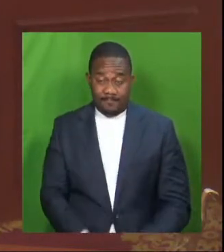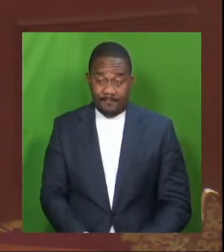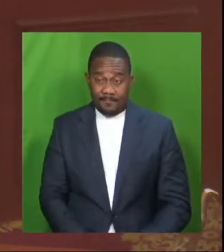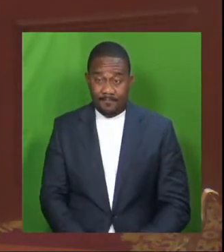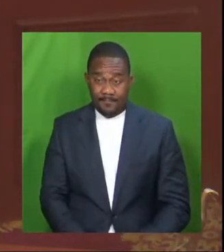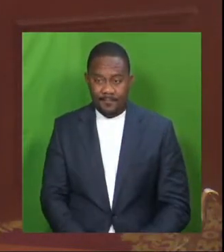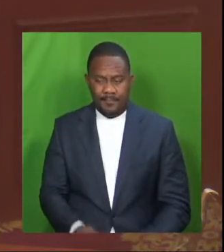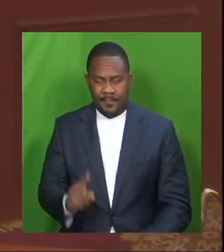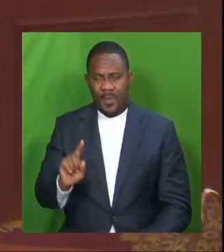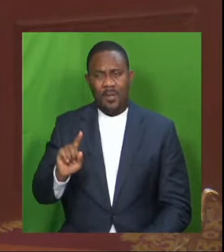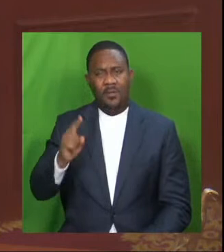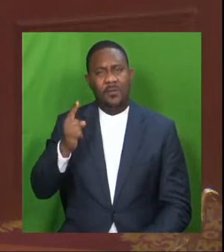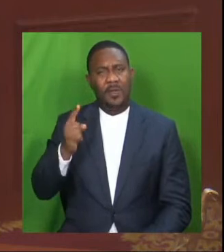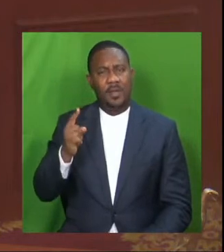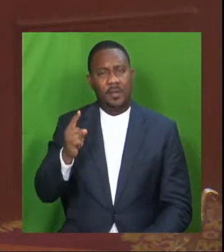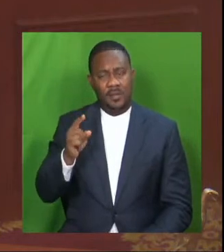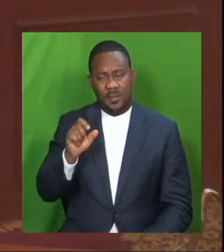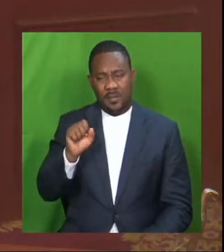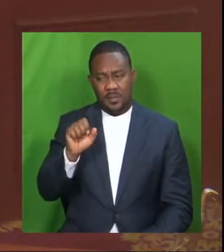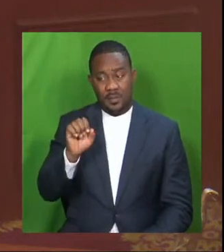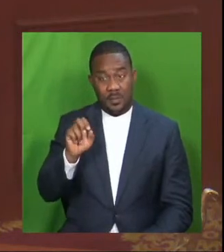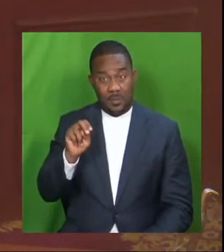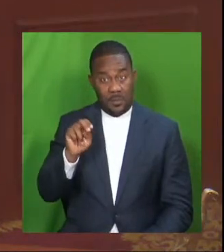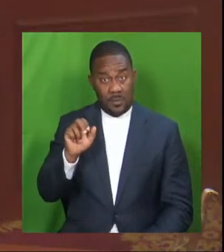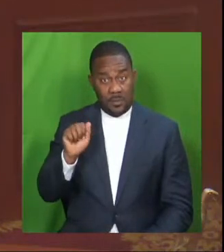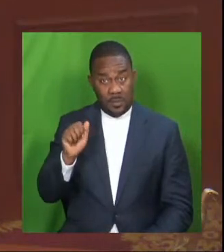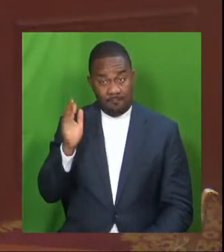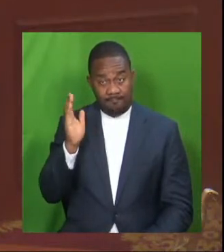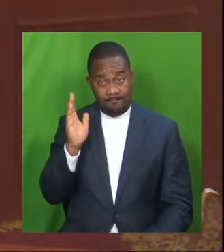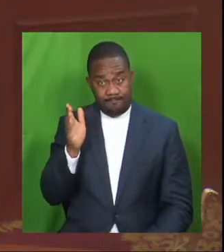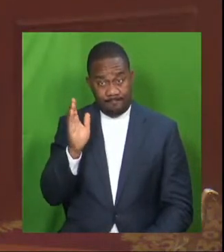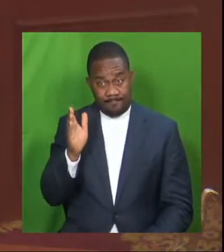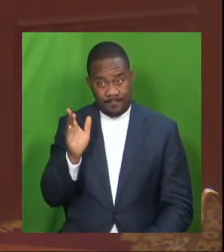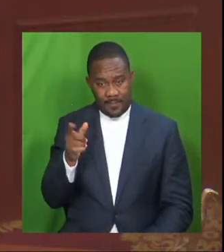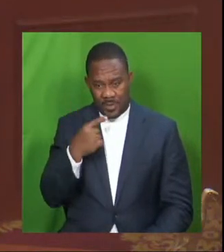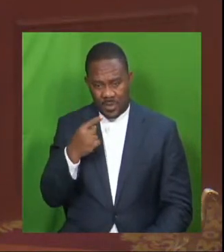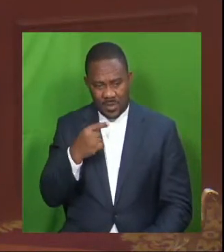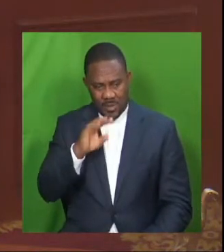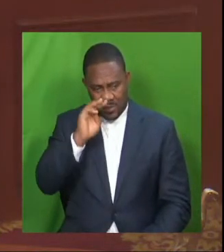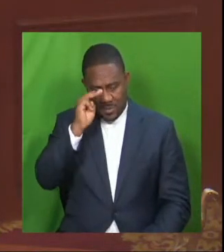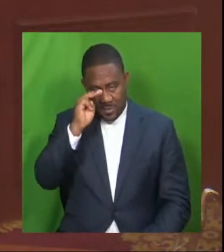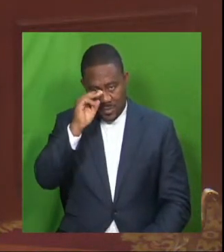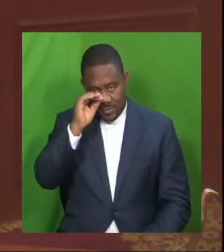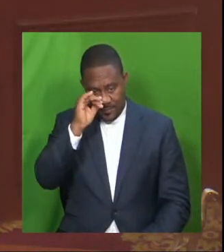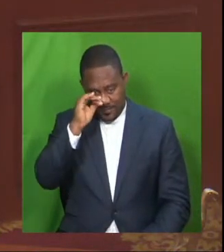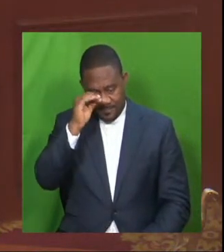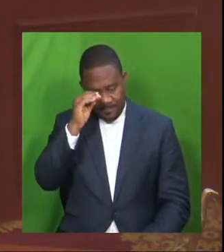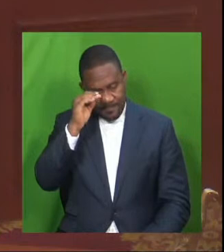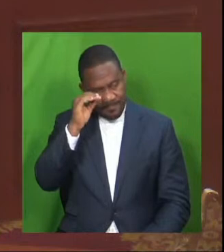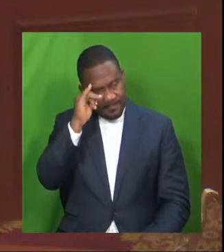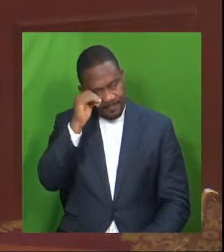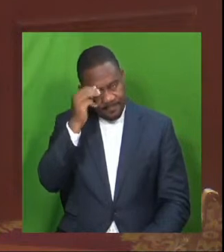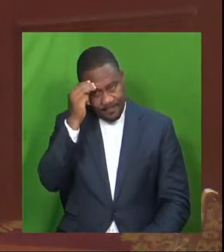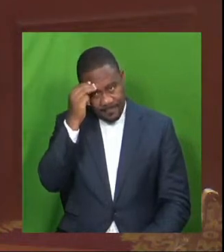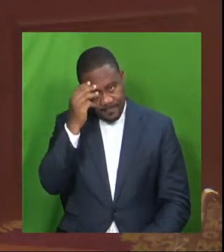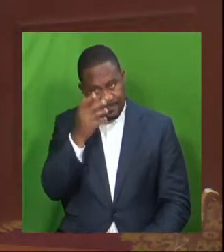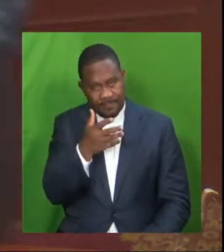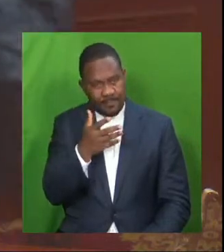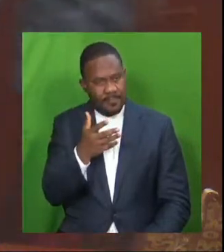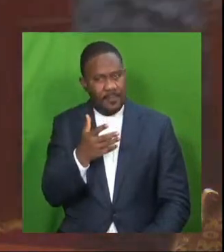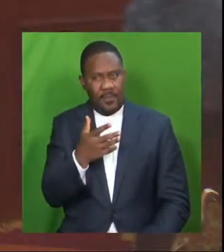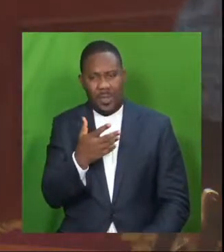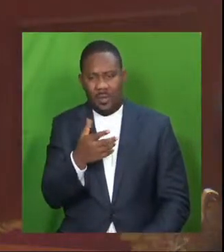his maiden State of the Nation address, he said President Mahama and the NDC had left behind a colossal